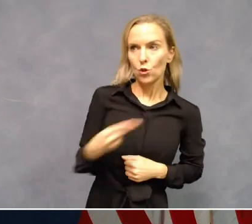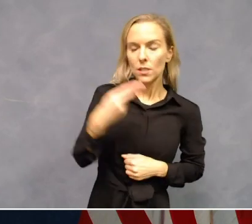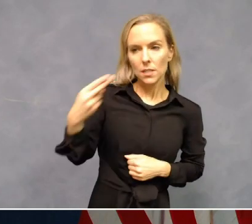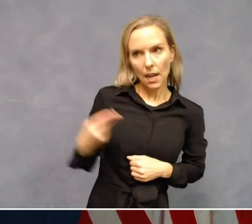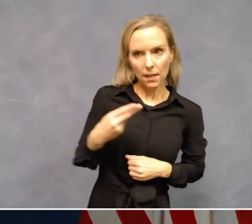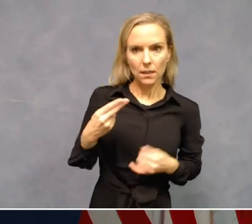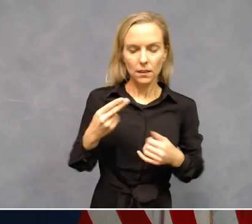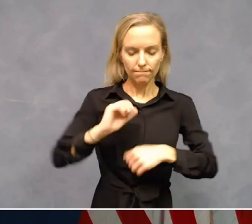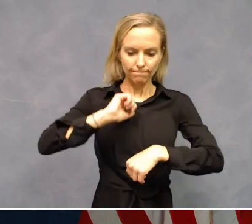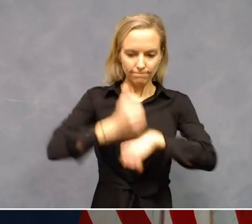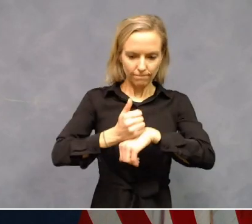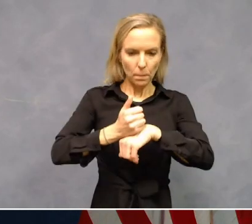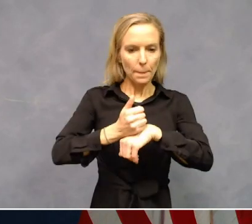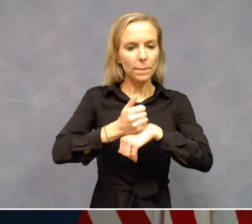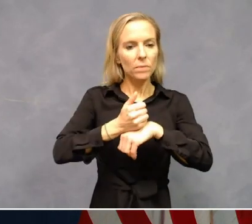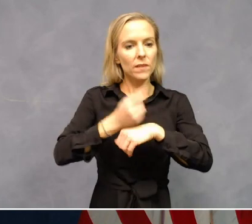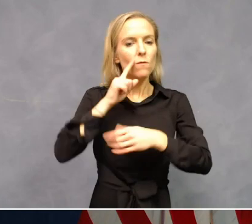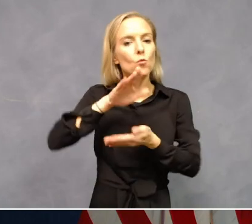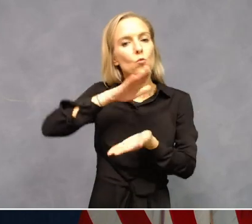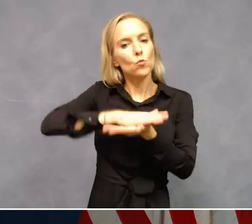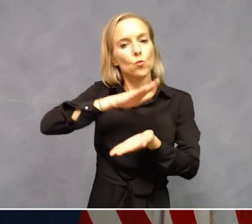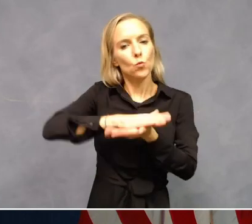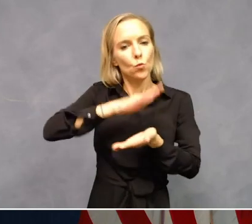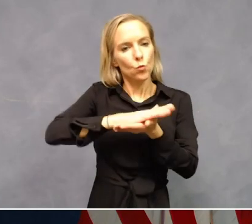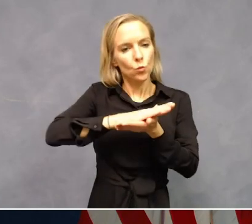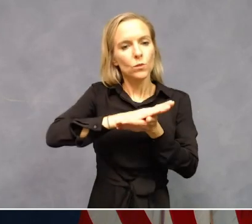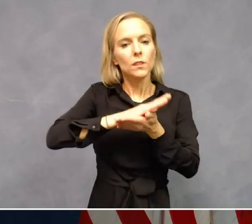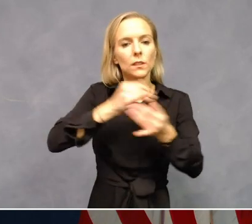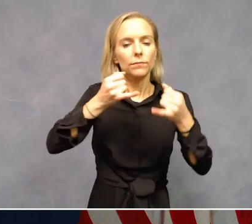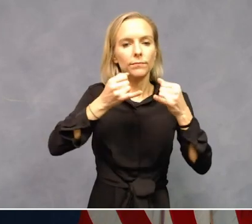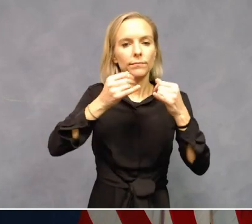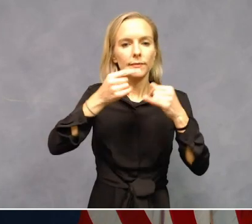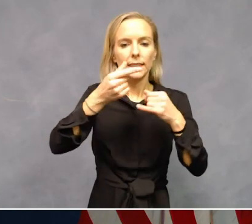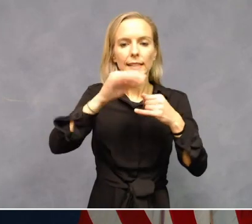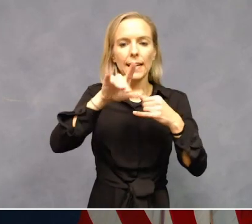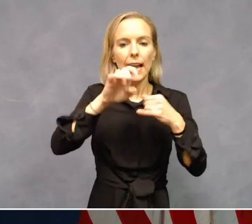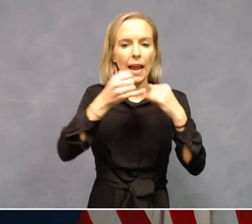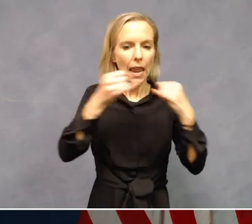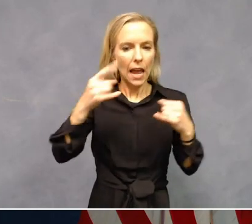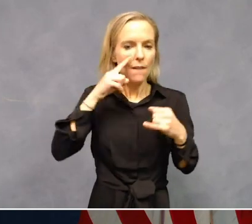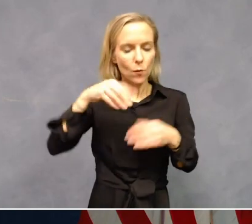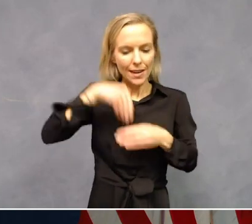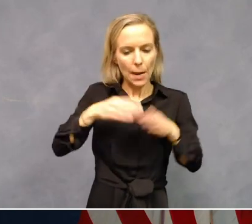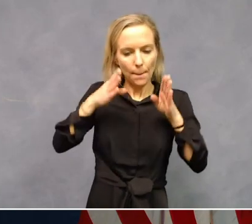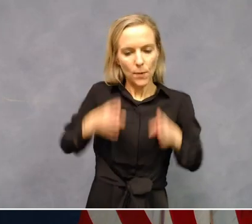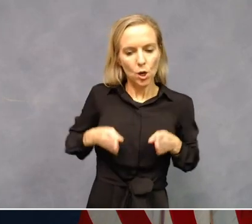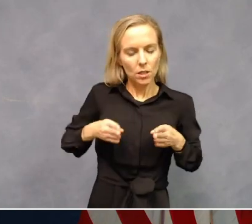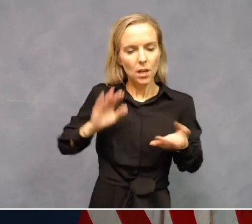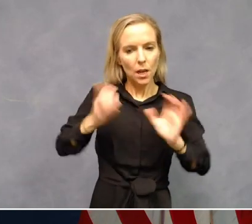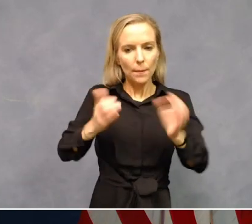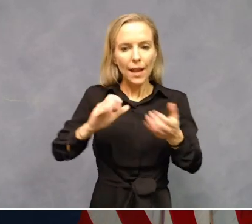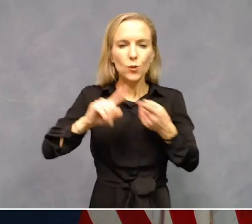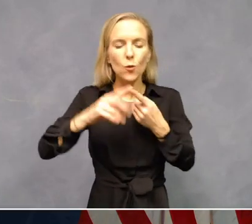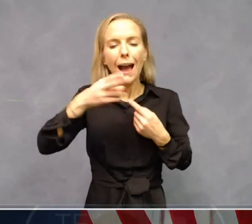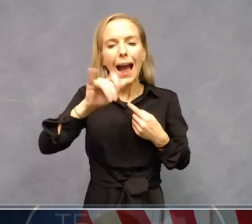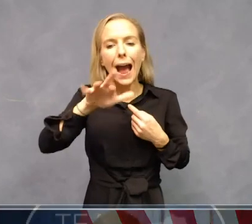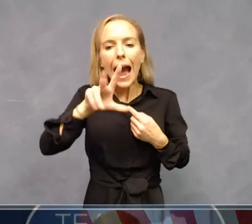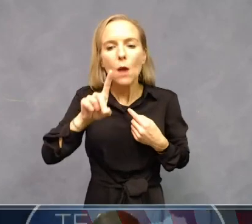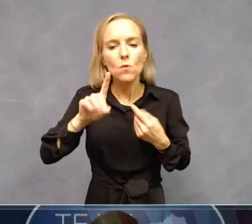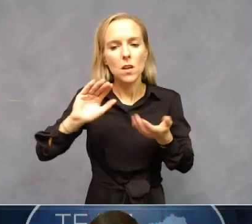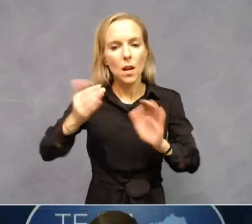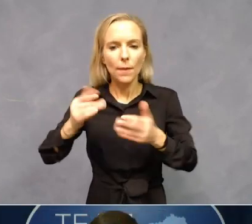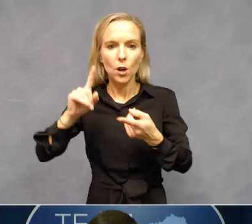sets guidance for schools as to in-person learning versus a hybrid versus a